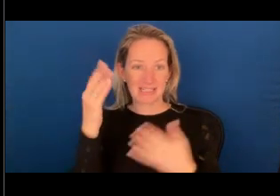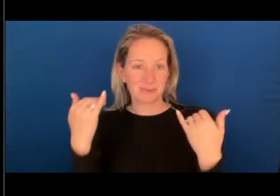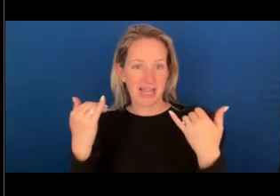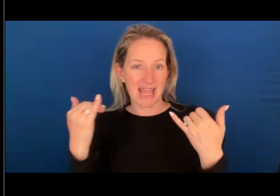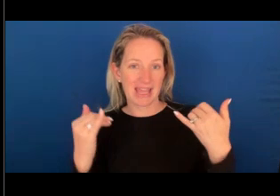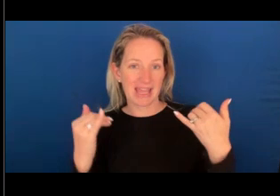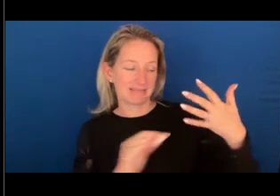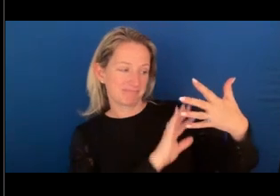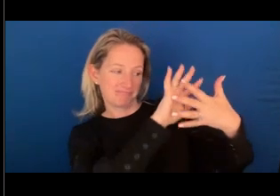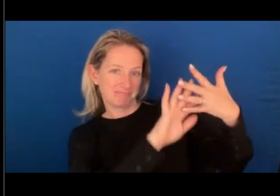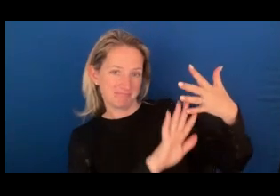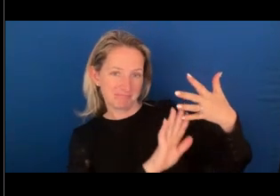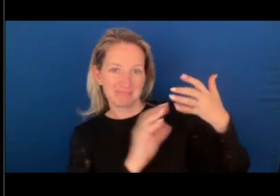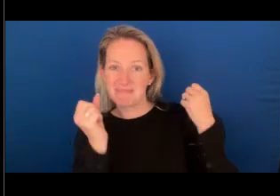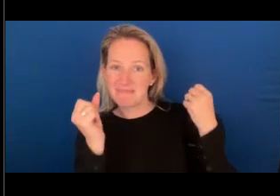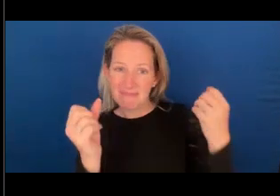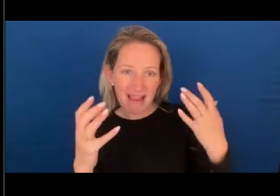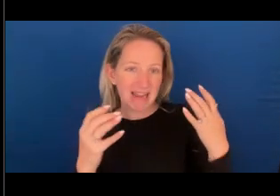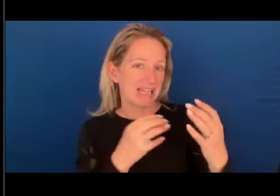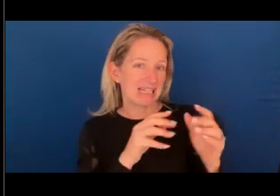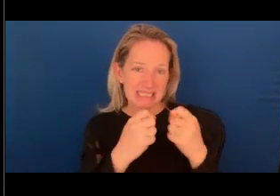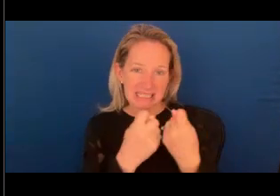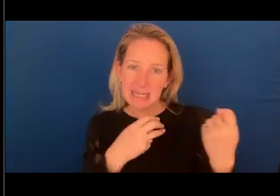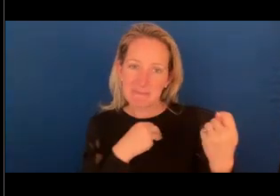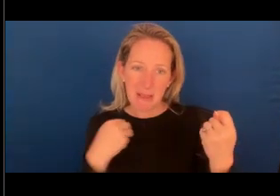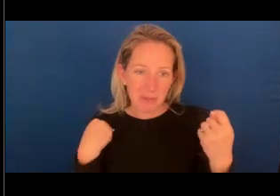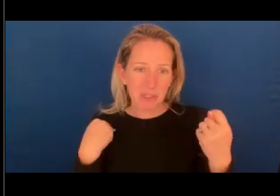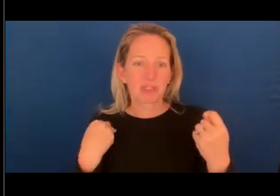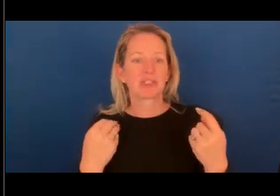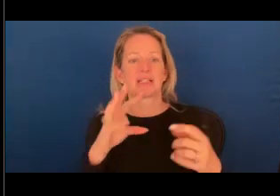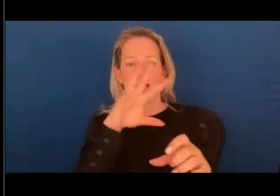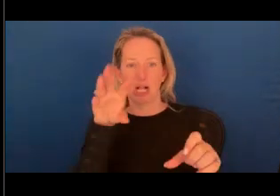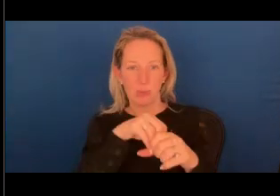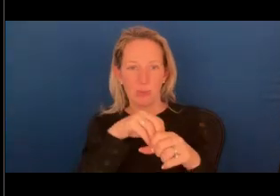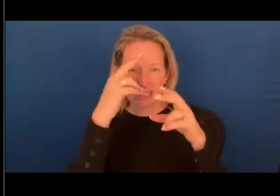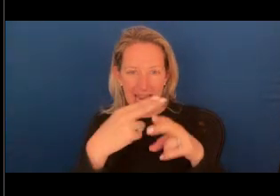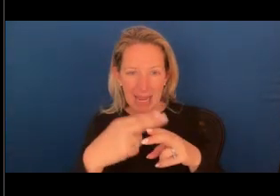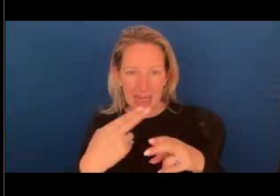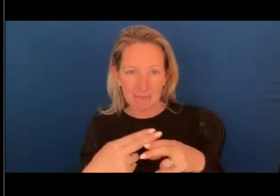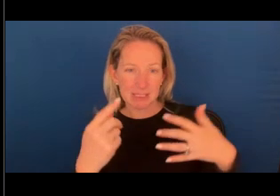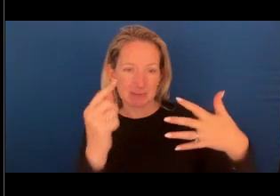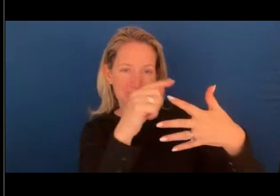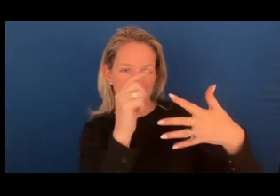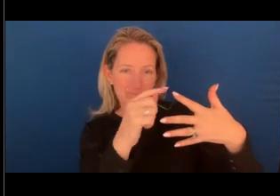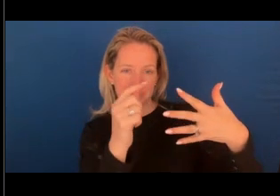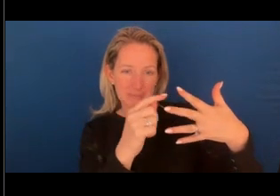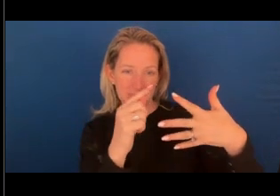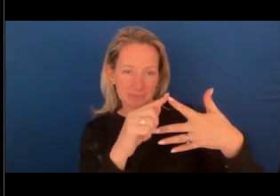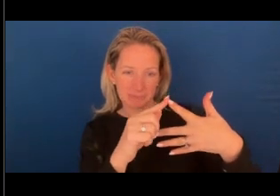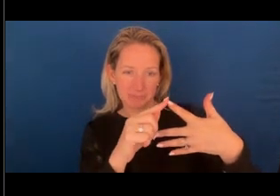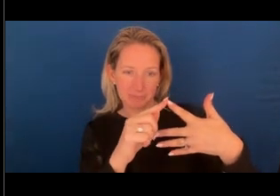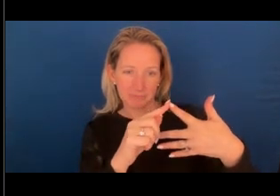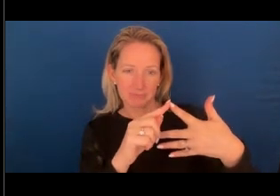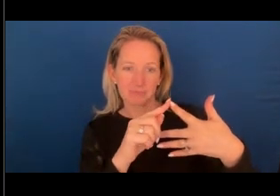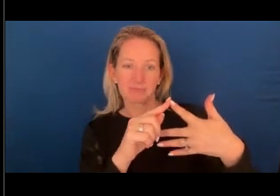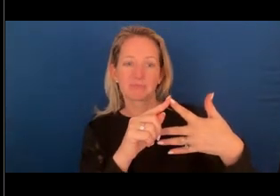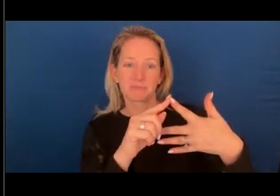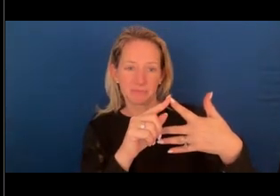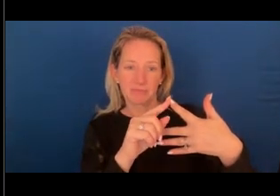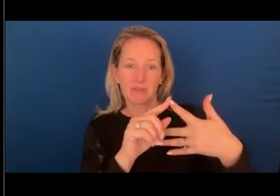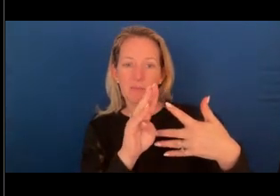interdisciplinary team, including Dr. Anna Braswell from Florida Sea Grant, Professor Cinto